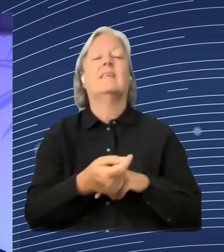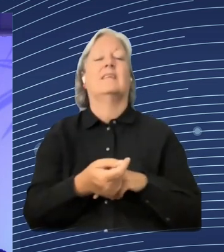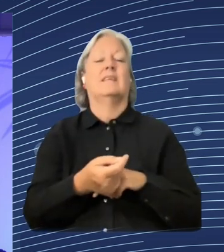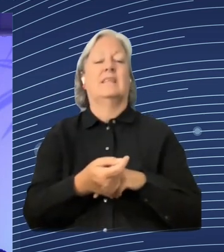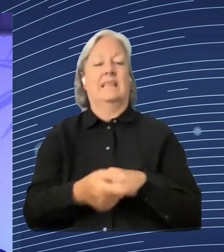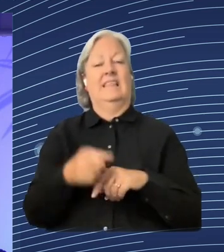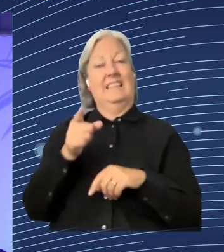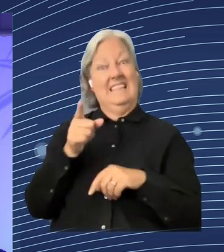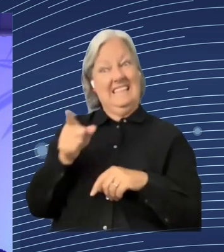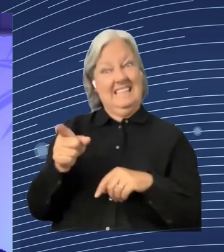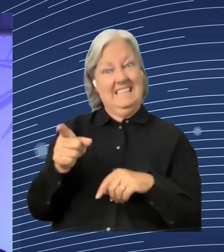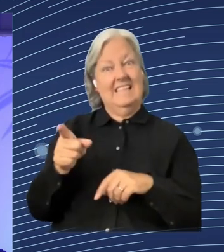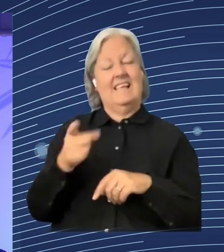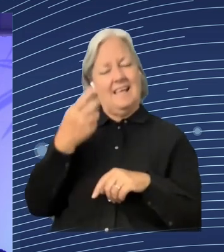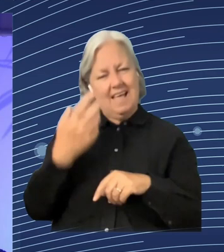So,